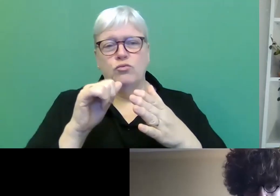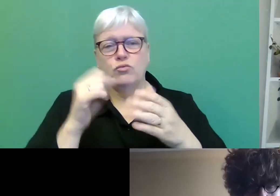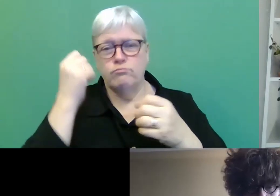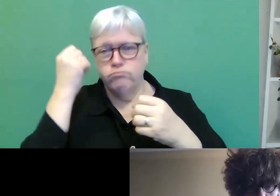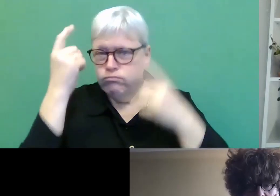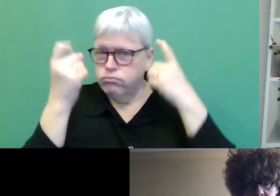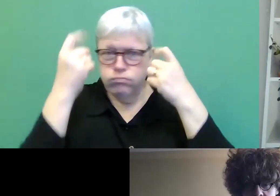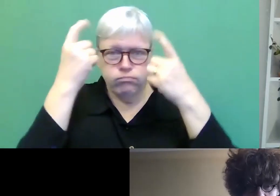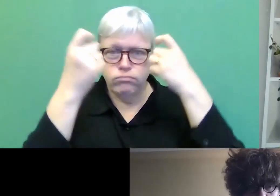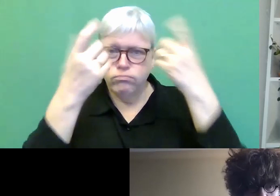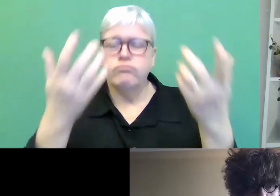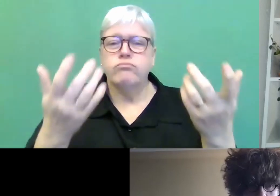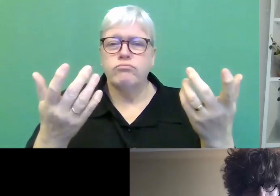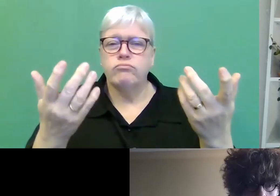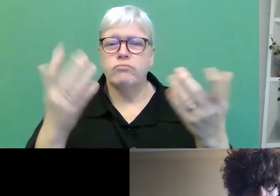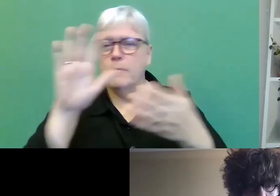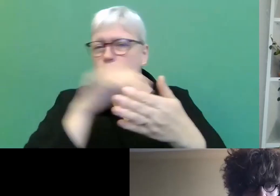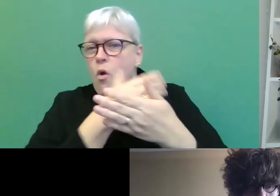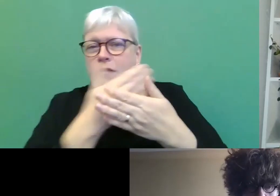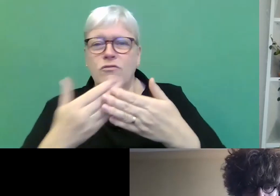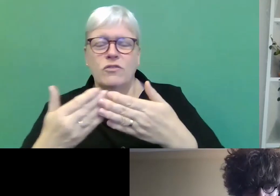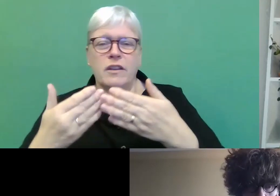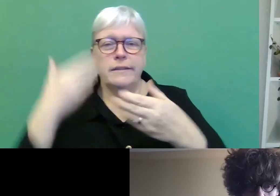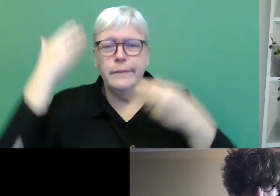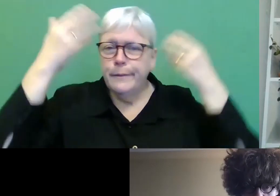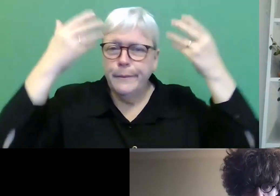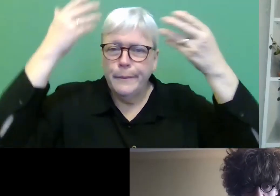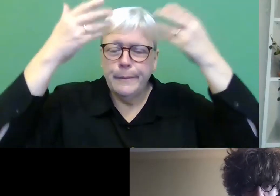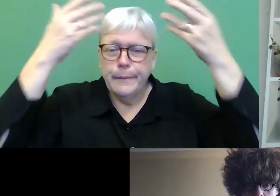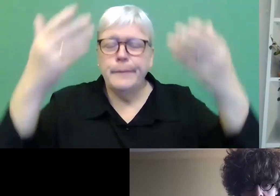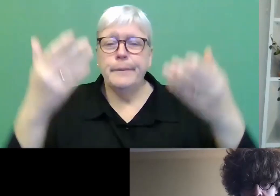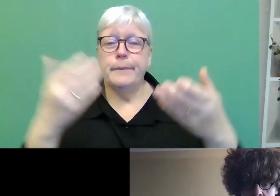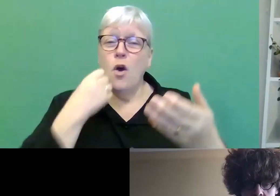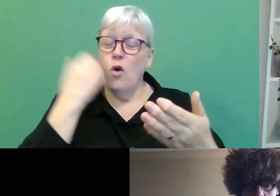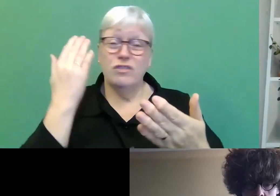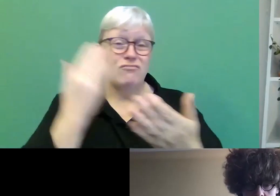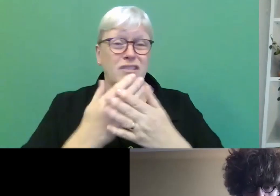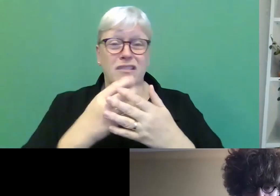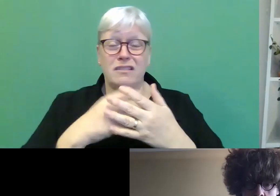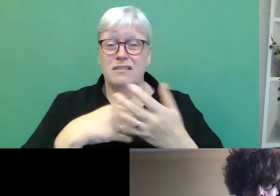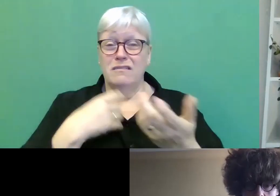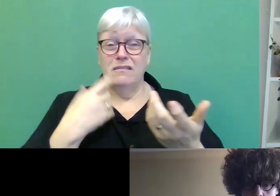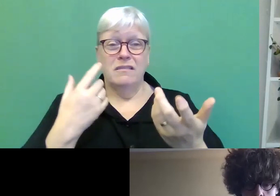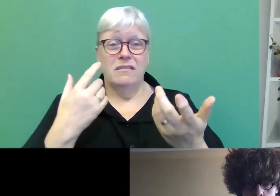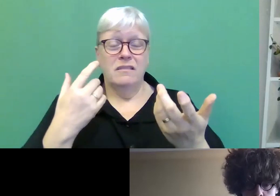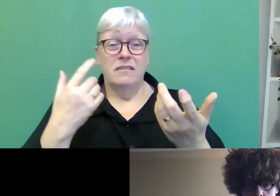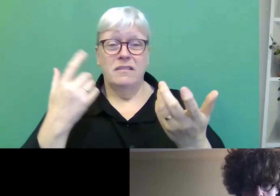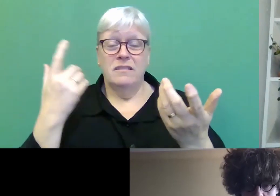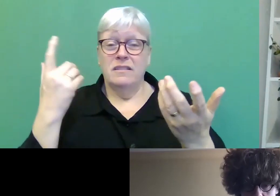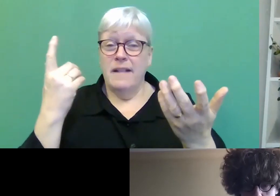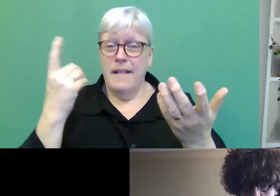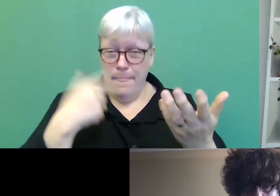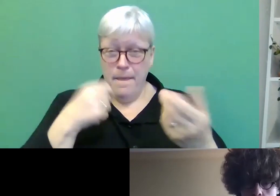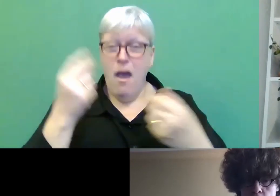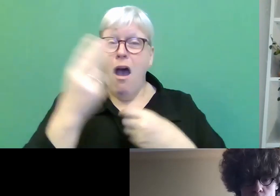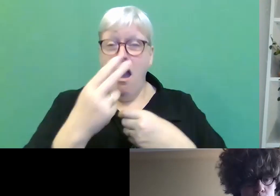these sort of poetic narratives, and it's always just really viscerally been the literary art form that